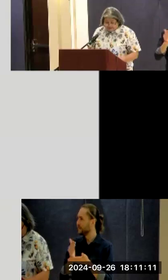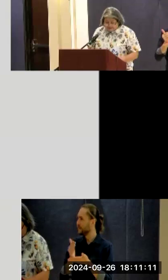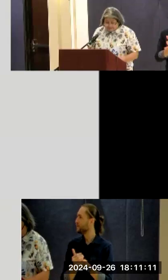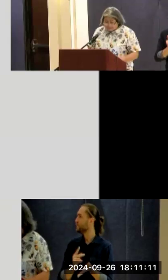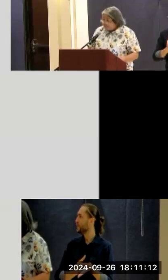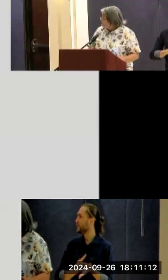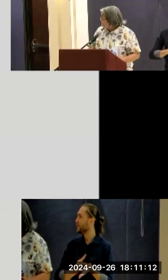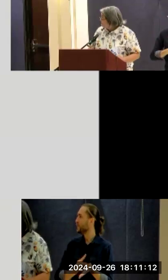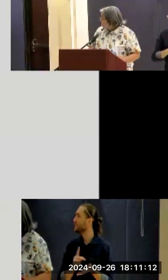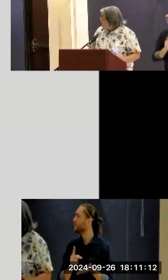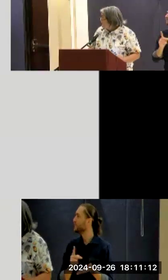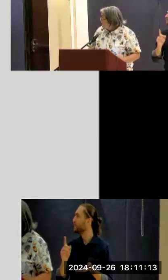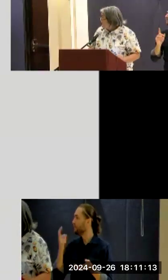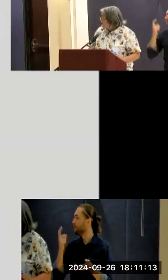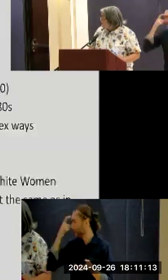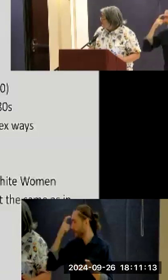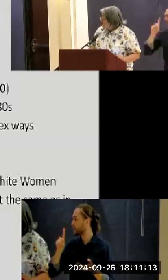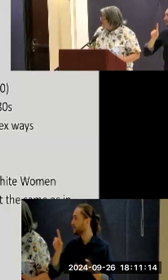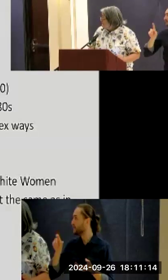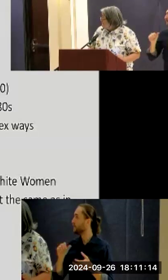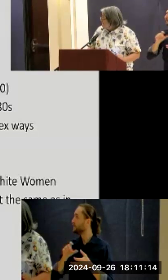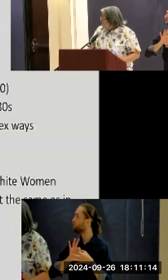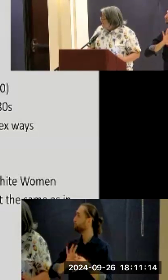Americans? So, sorry.